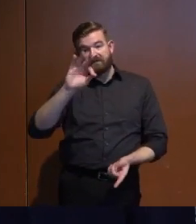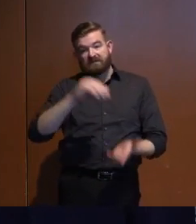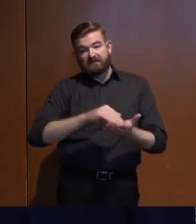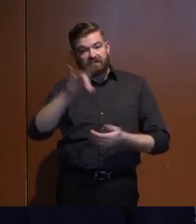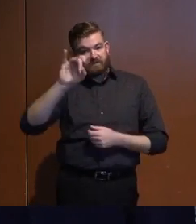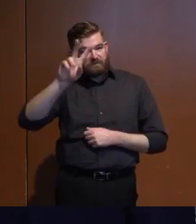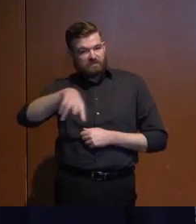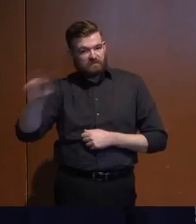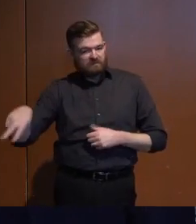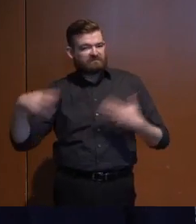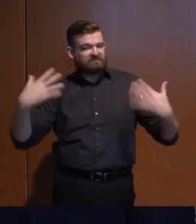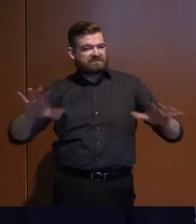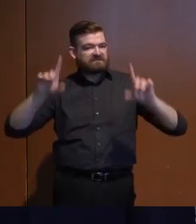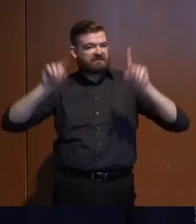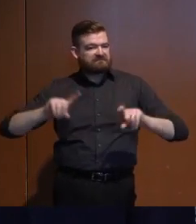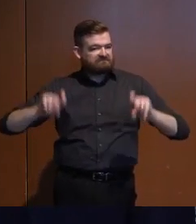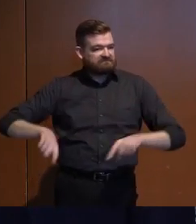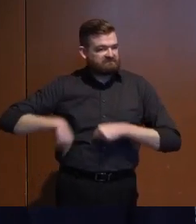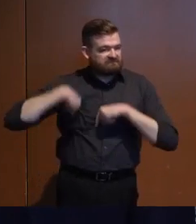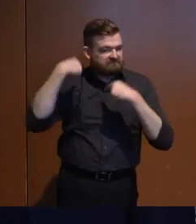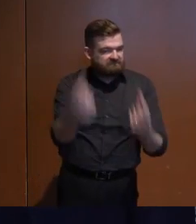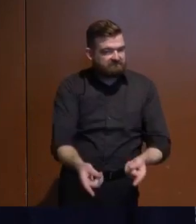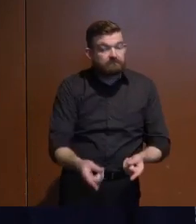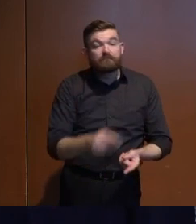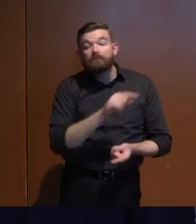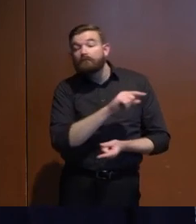29,822 tests, of which